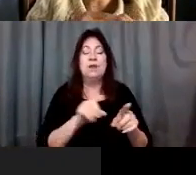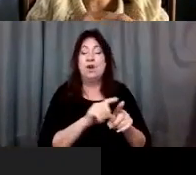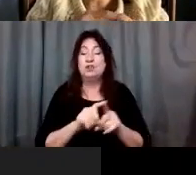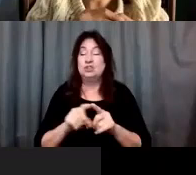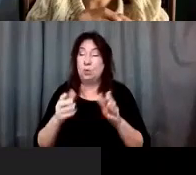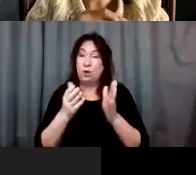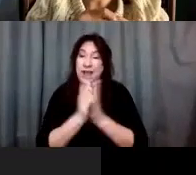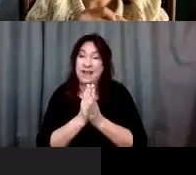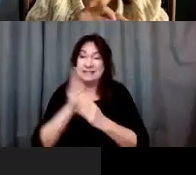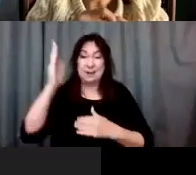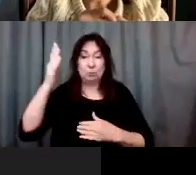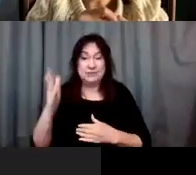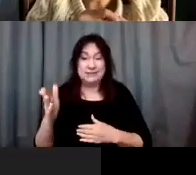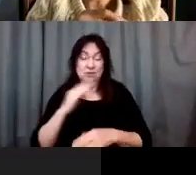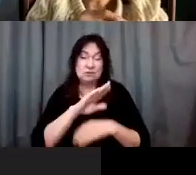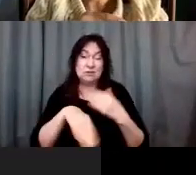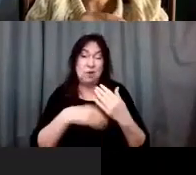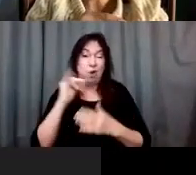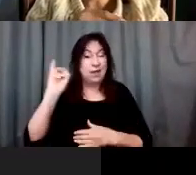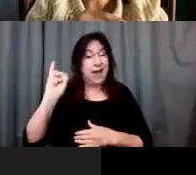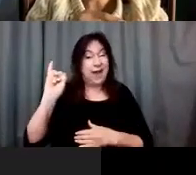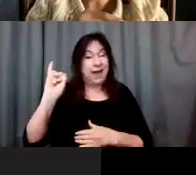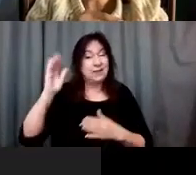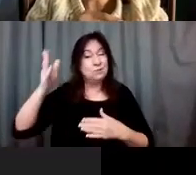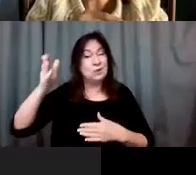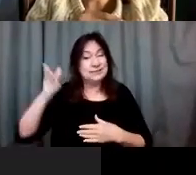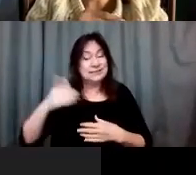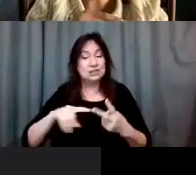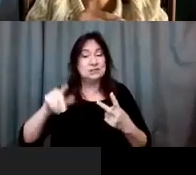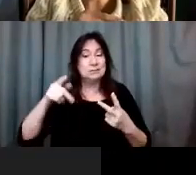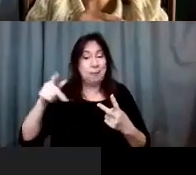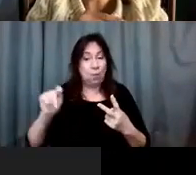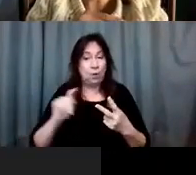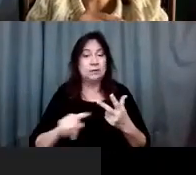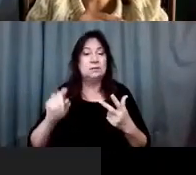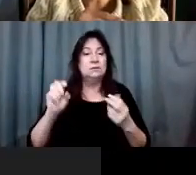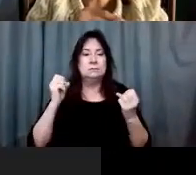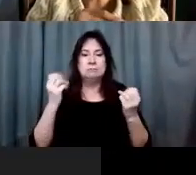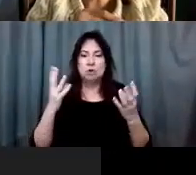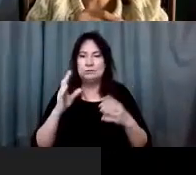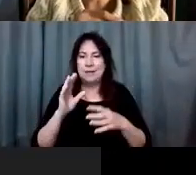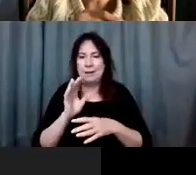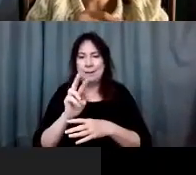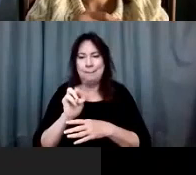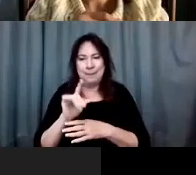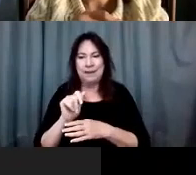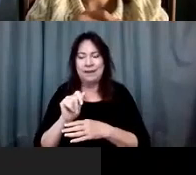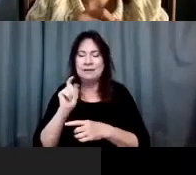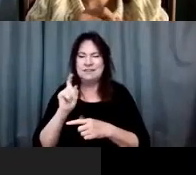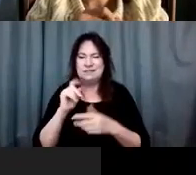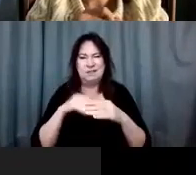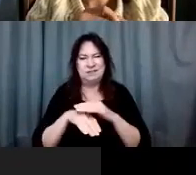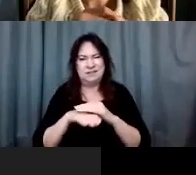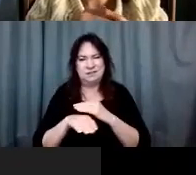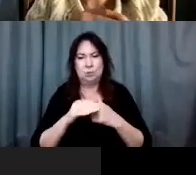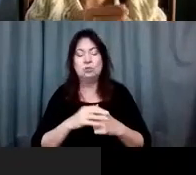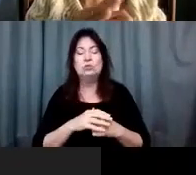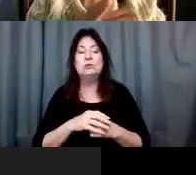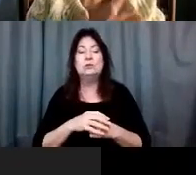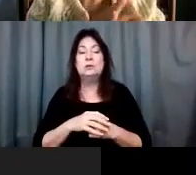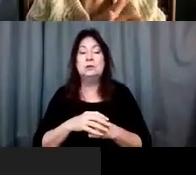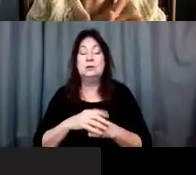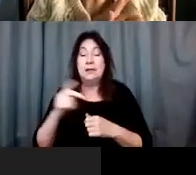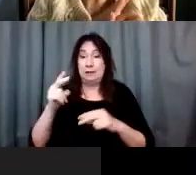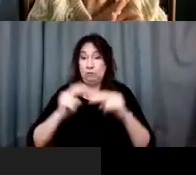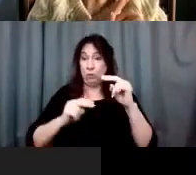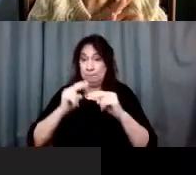presenters that all iPresentations, PowerPoints, and multimedia need to be accessible. So, you know, if you're